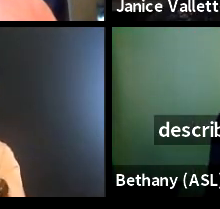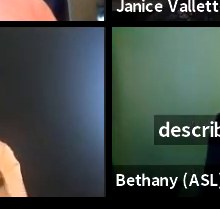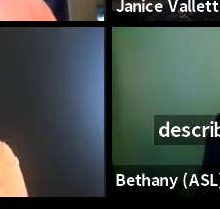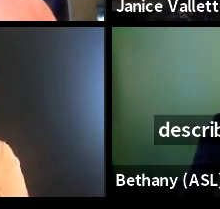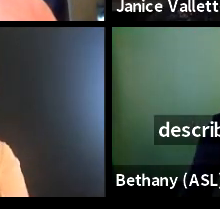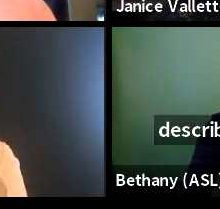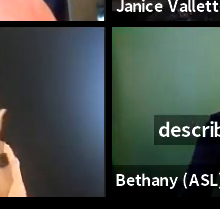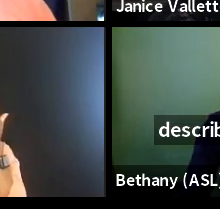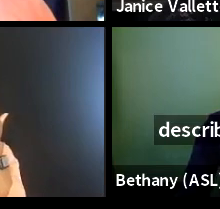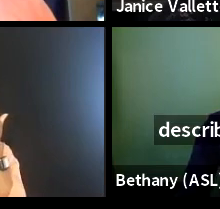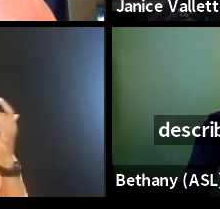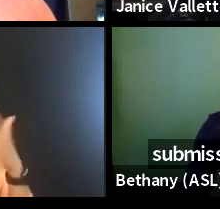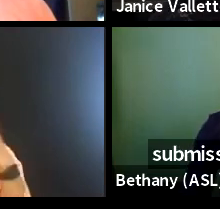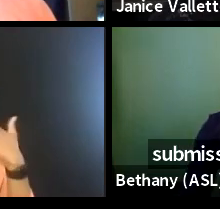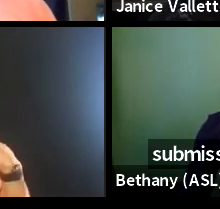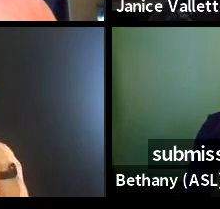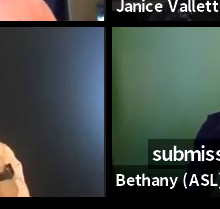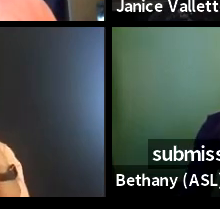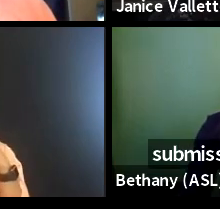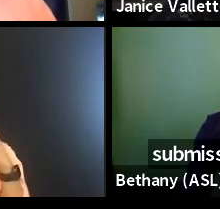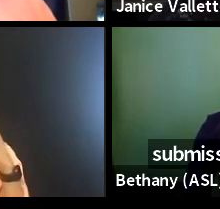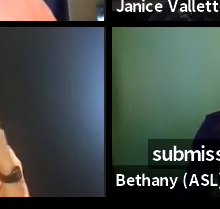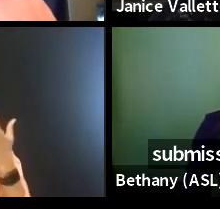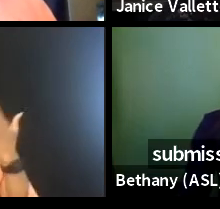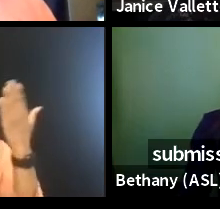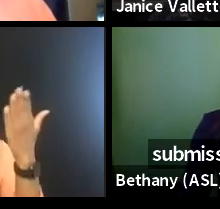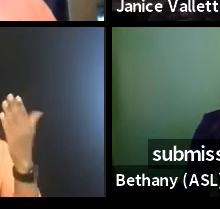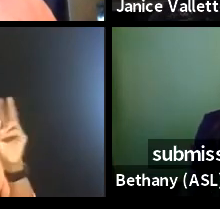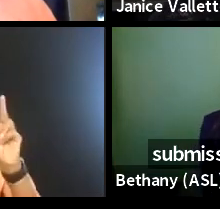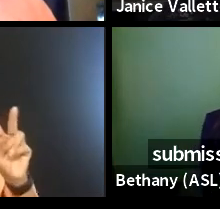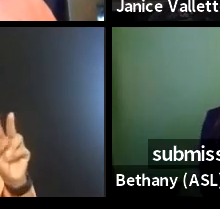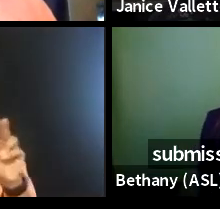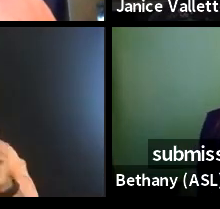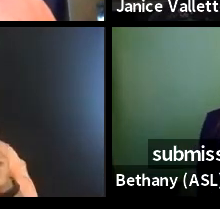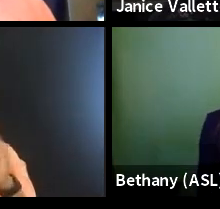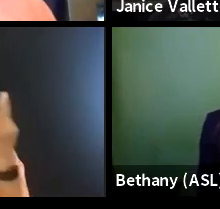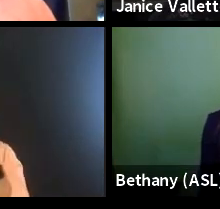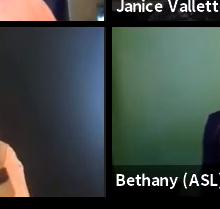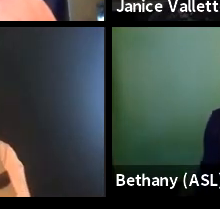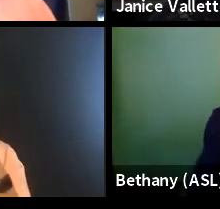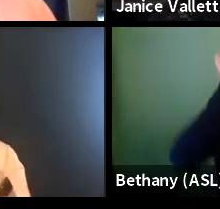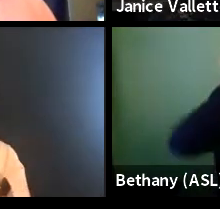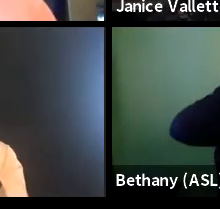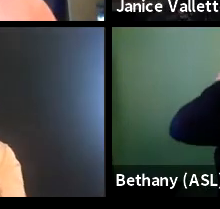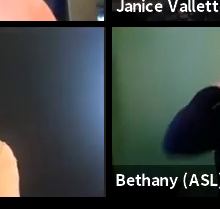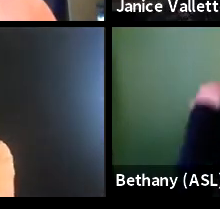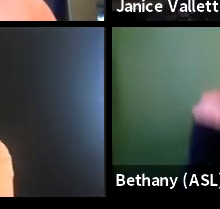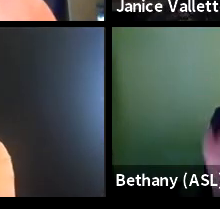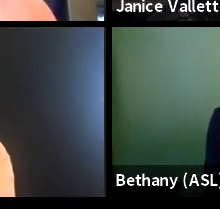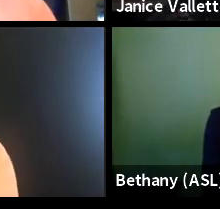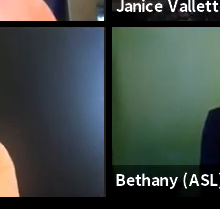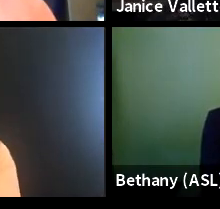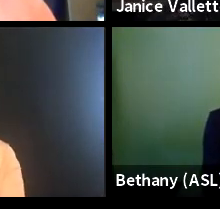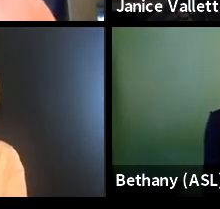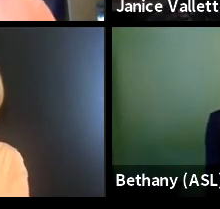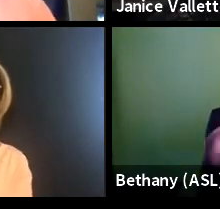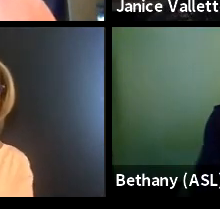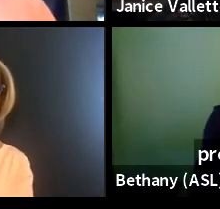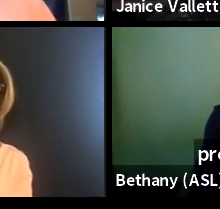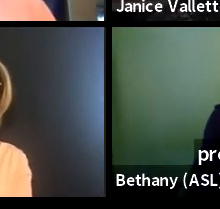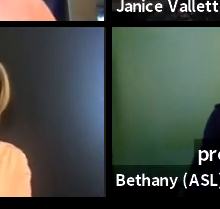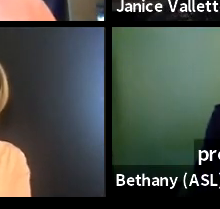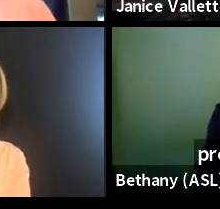I'm excited about this very generous proposition and look forward to your feedback. And that's really my official